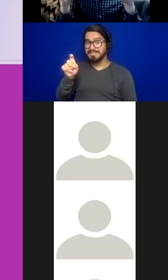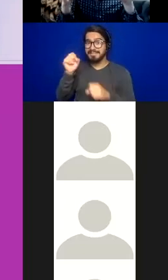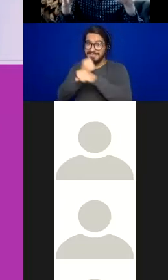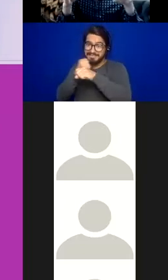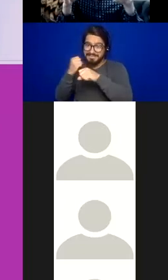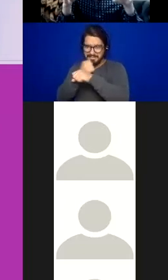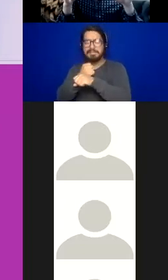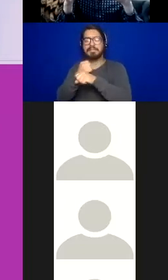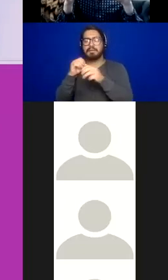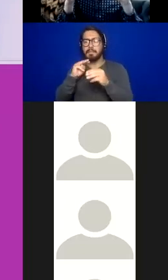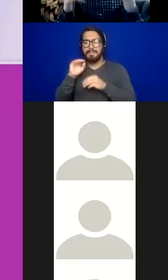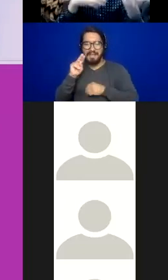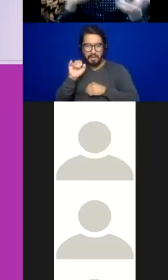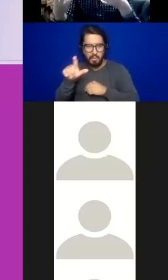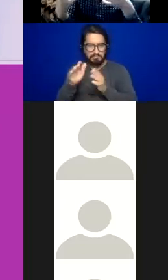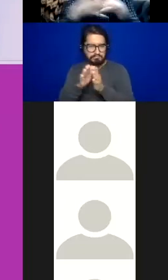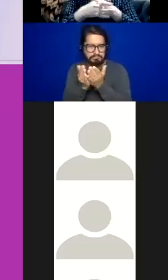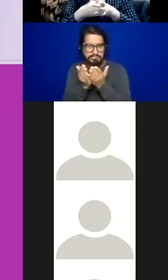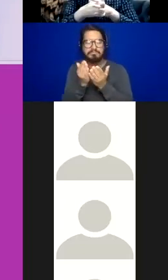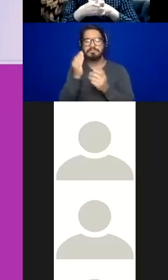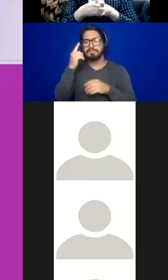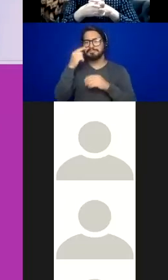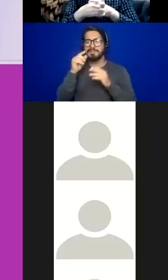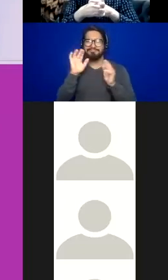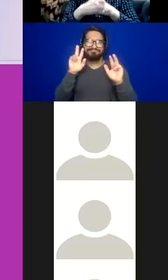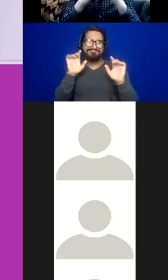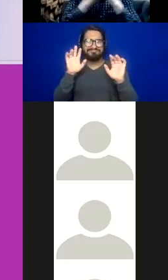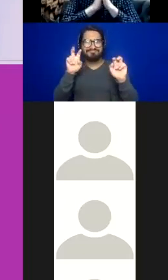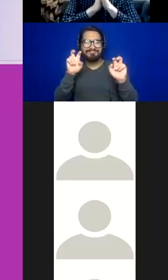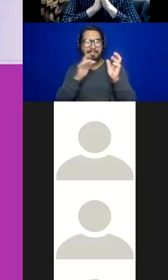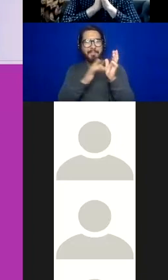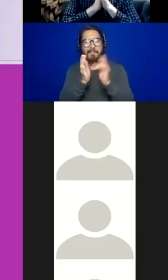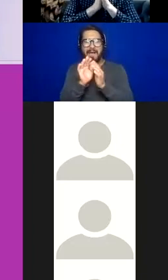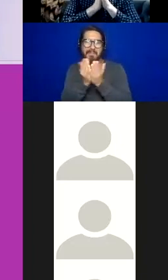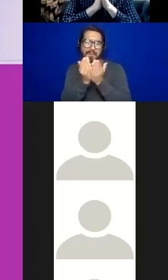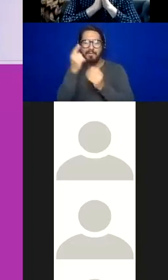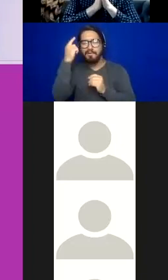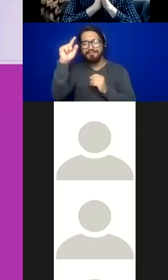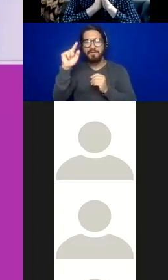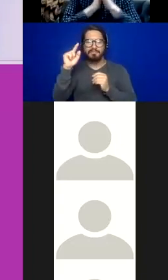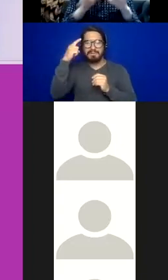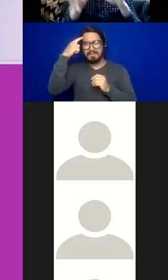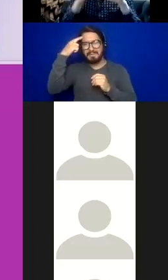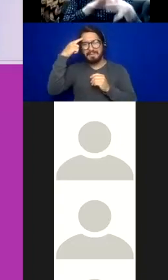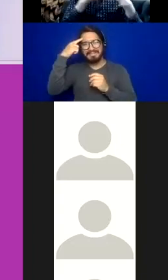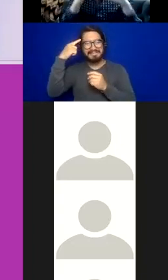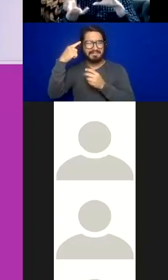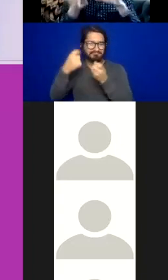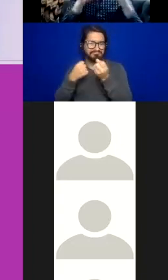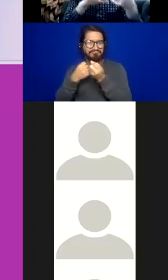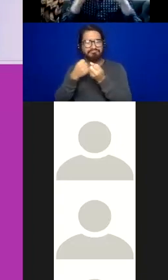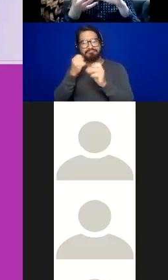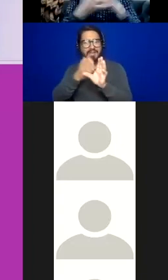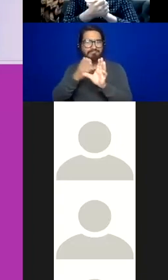of diagnosis for mental health providers. And so, yeah, I want to do just a little